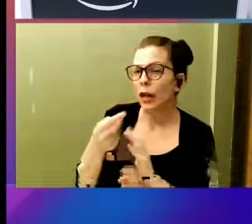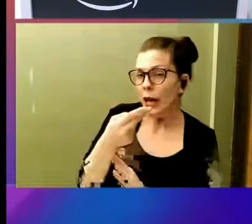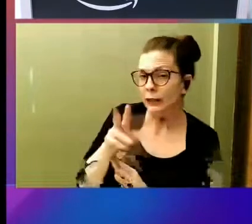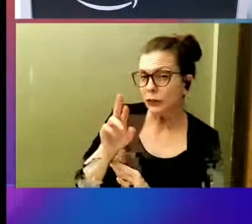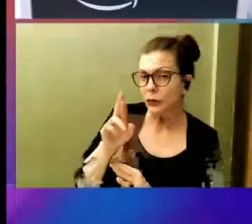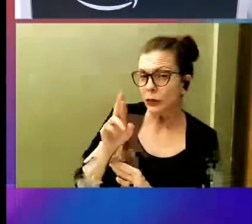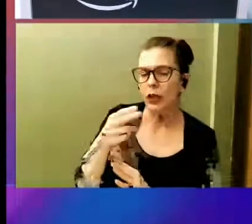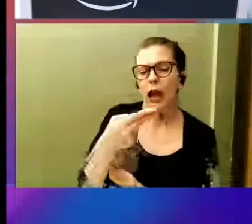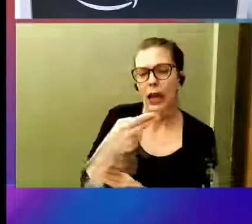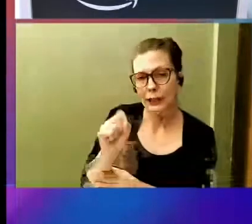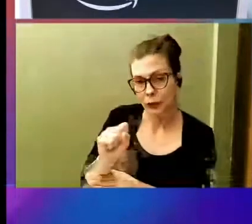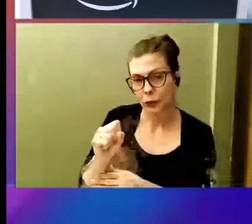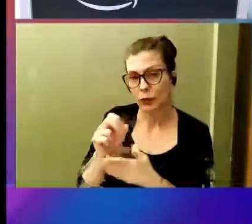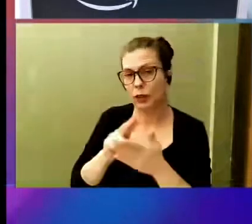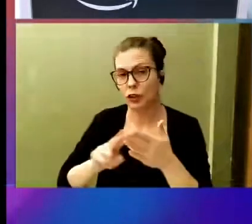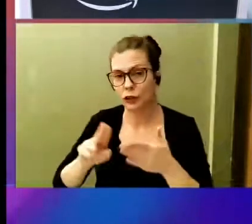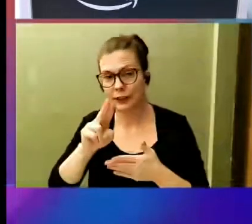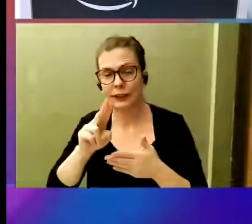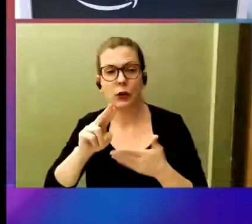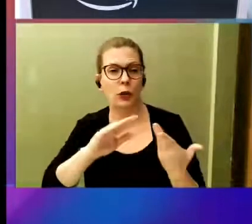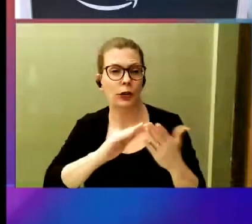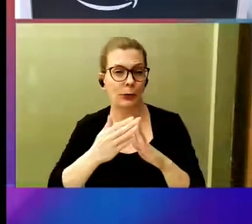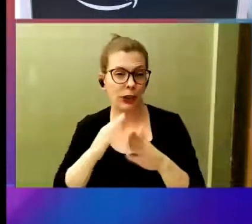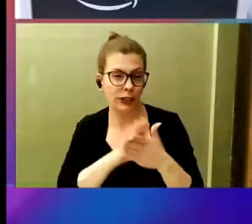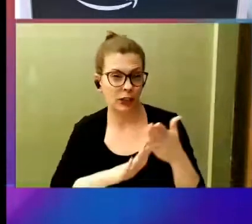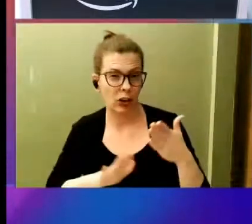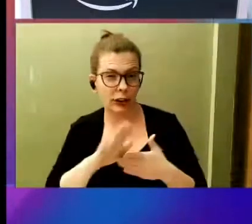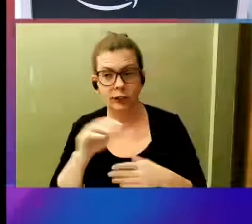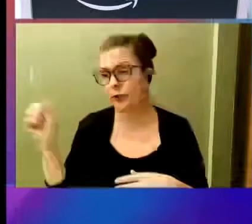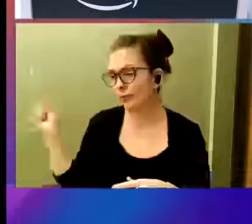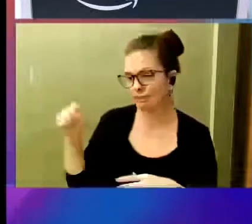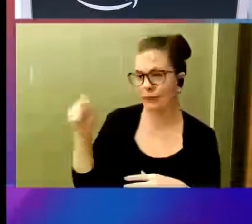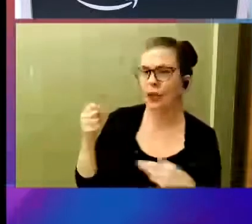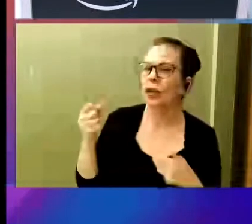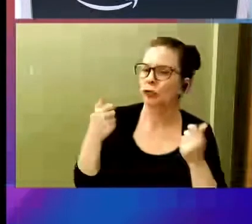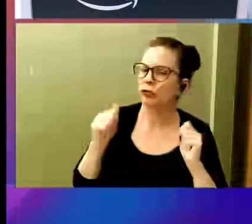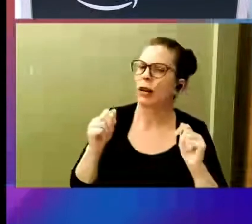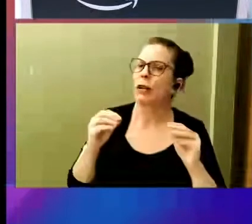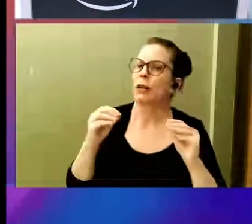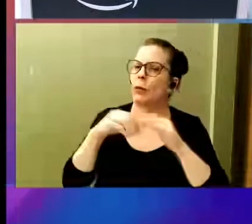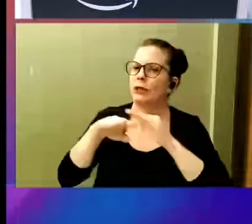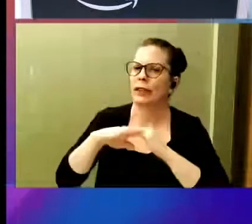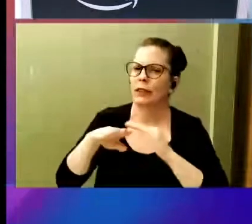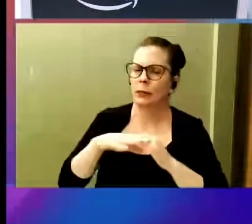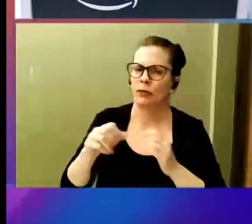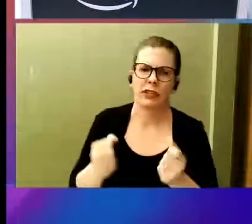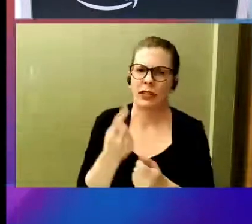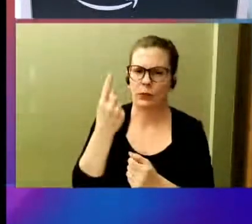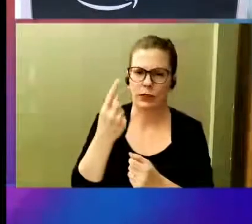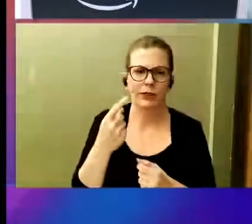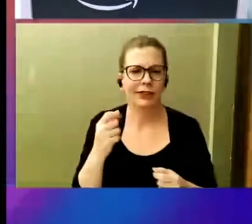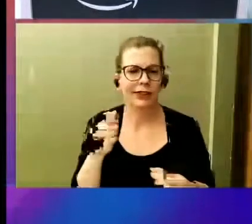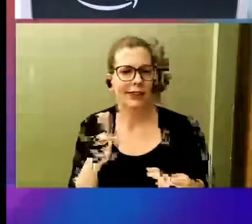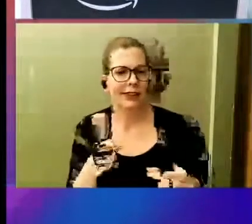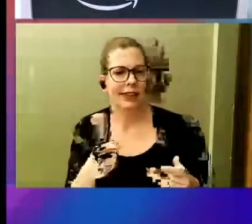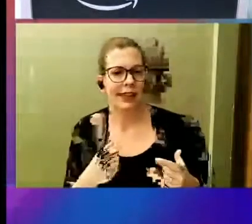college. Exactly. Try to make it as accessible as possible for everyone. Indeed, I'm noticing all these things. It's great. Yeah. So this is